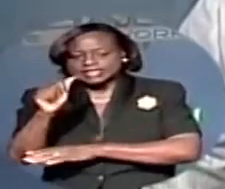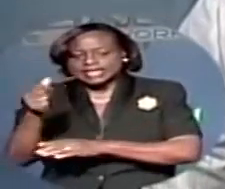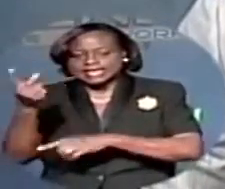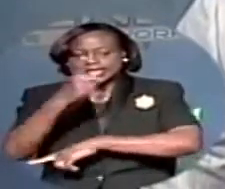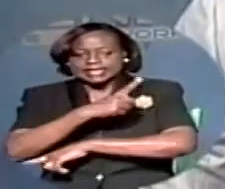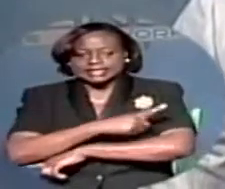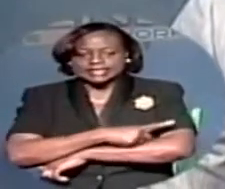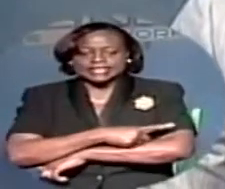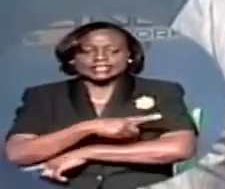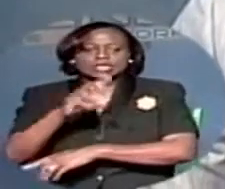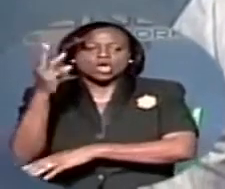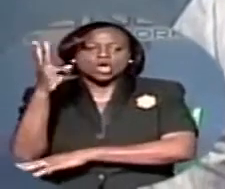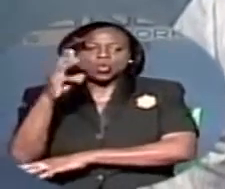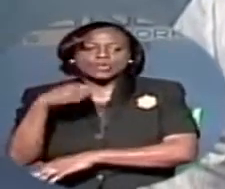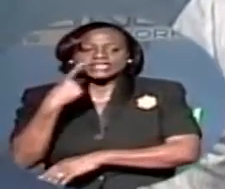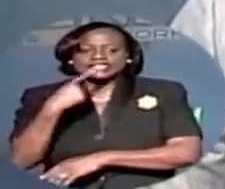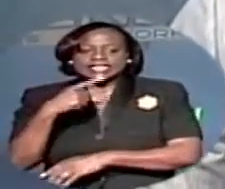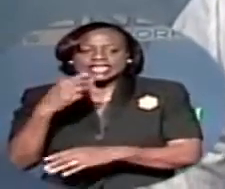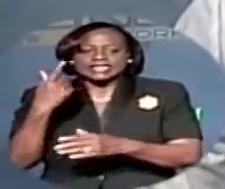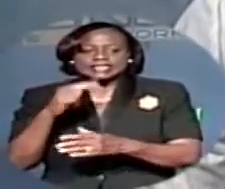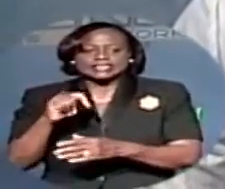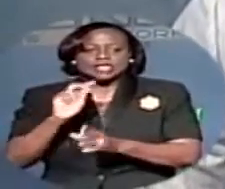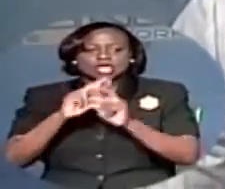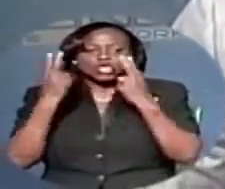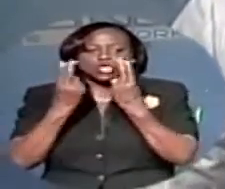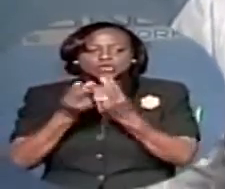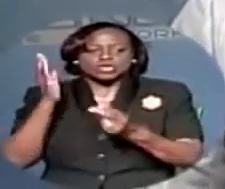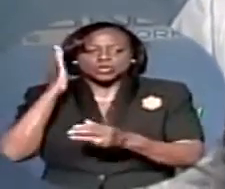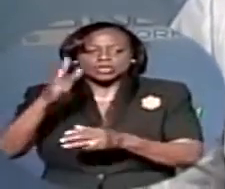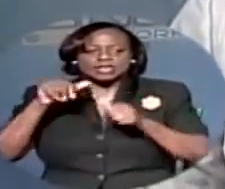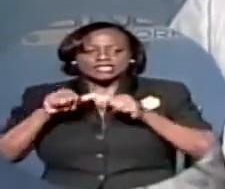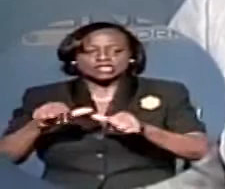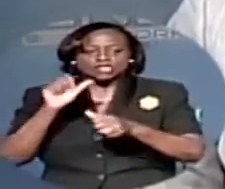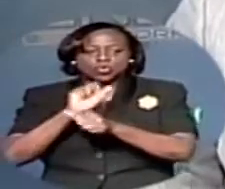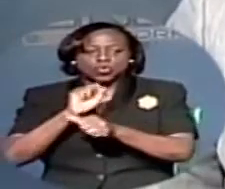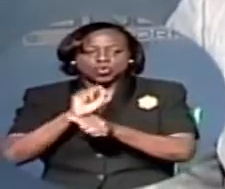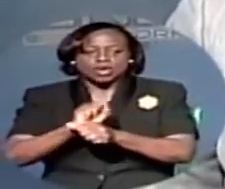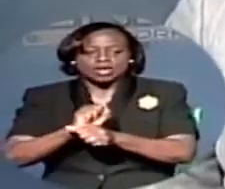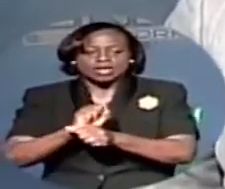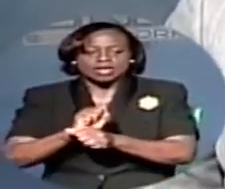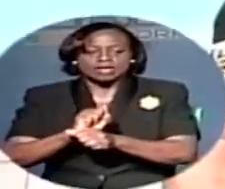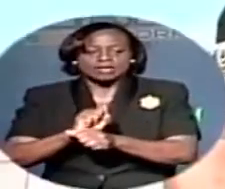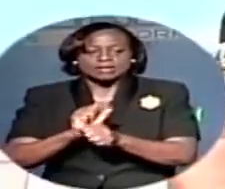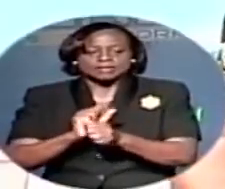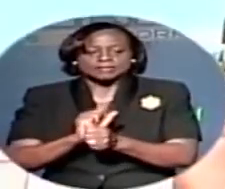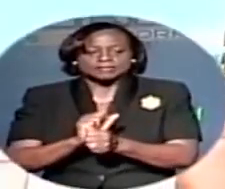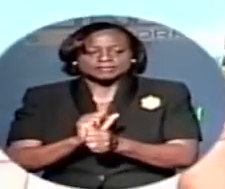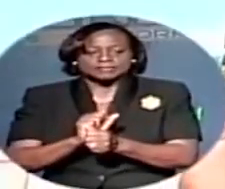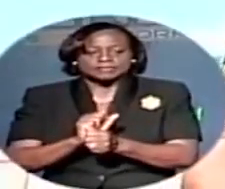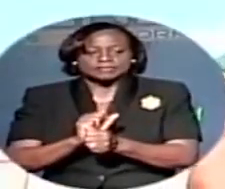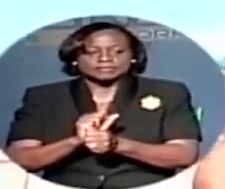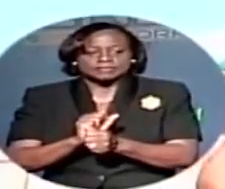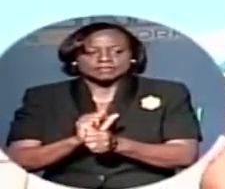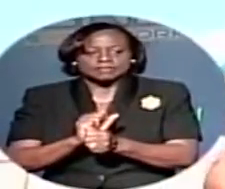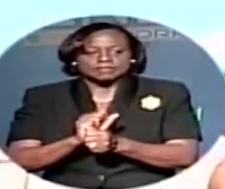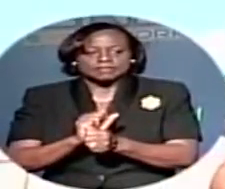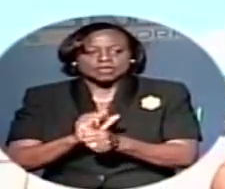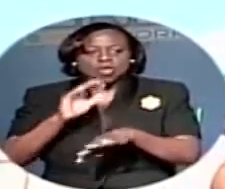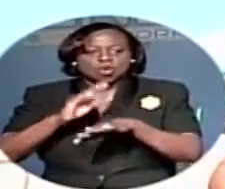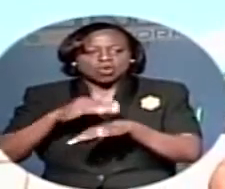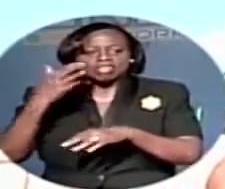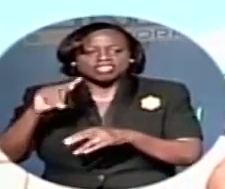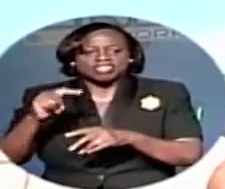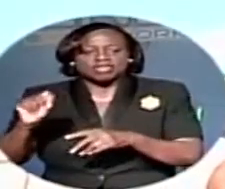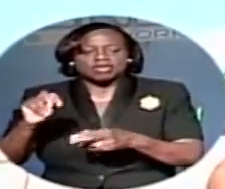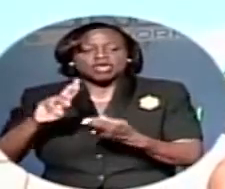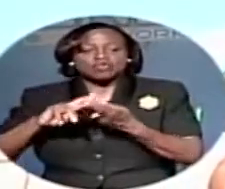going forward, the union will work on mending its strained relationship with KFC. We now have to work on the